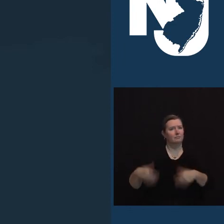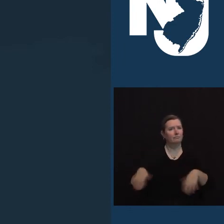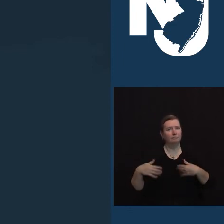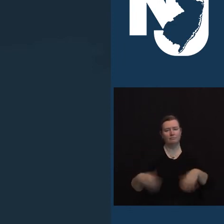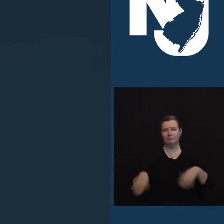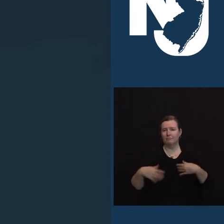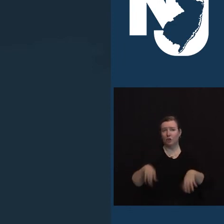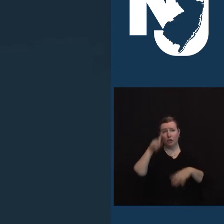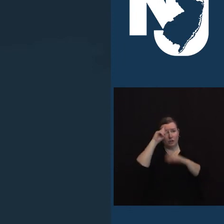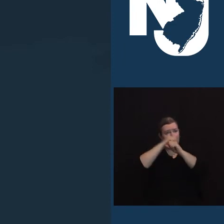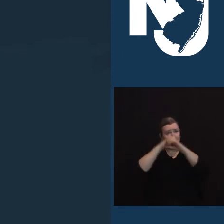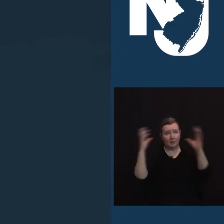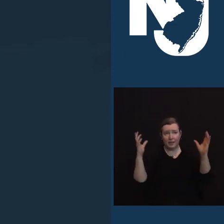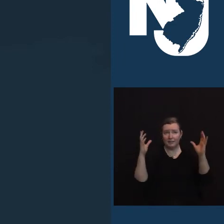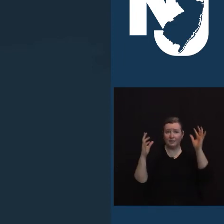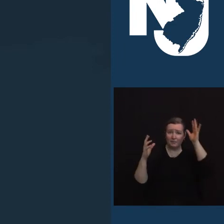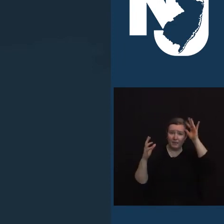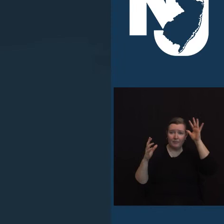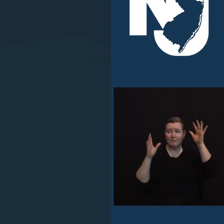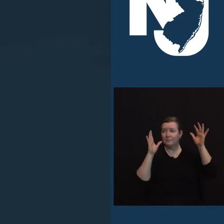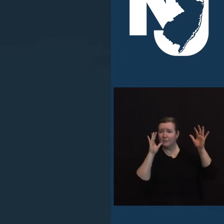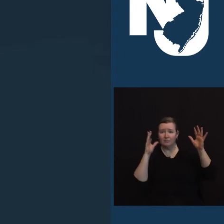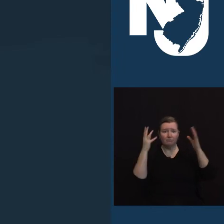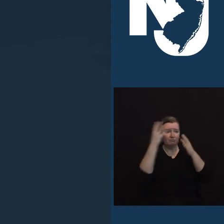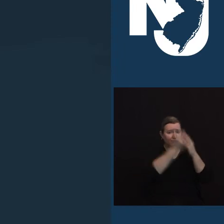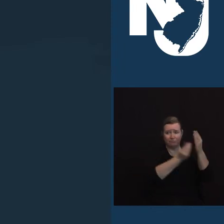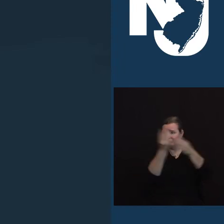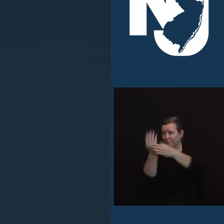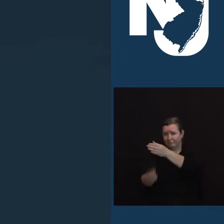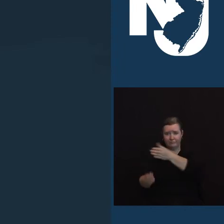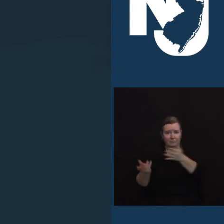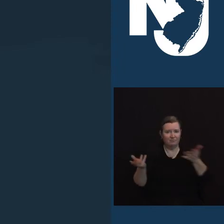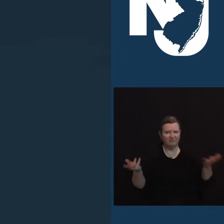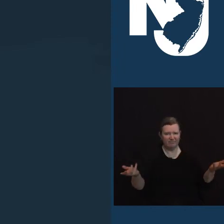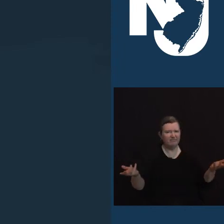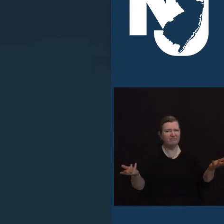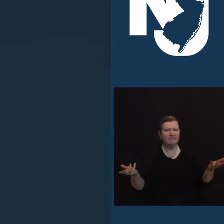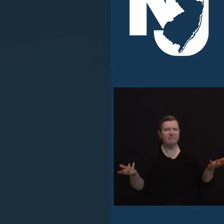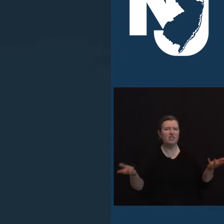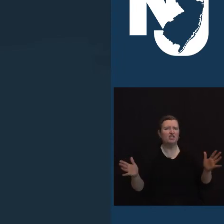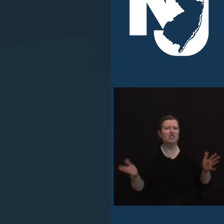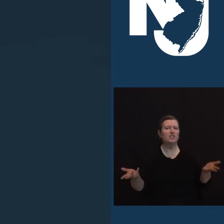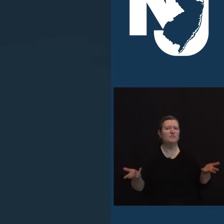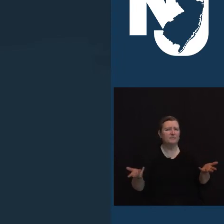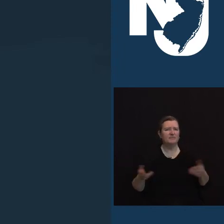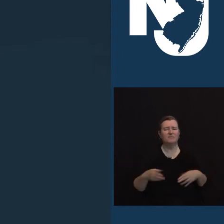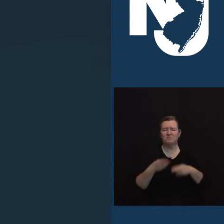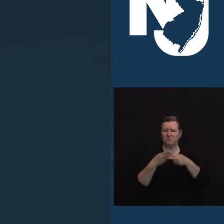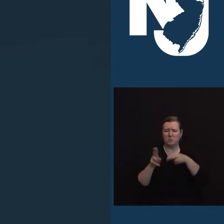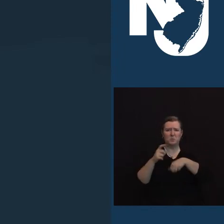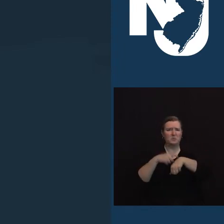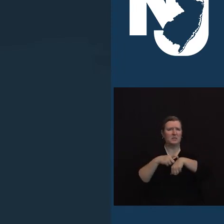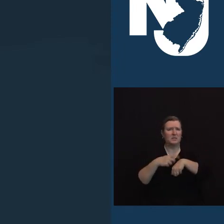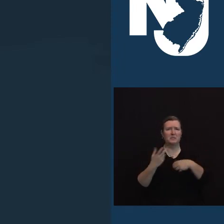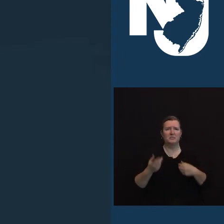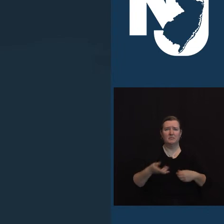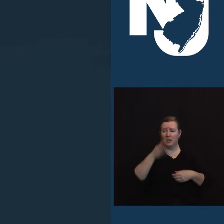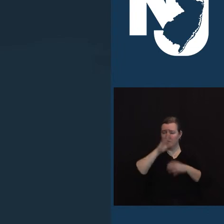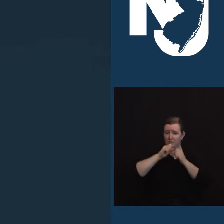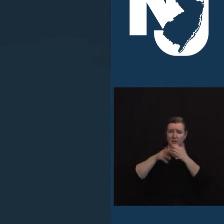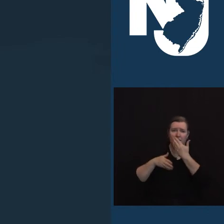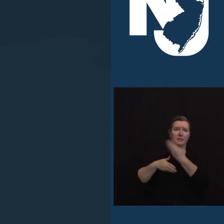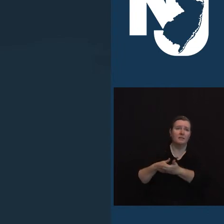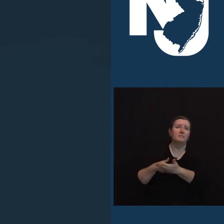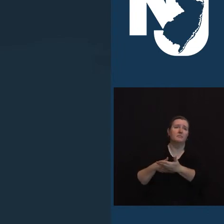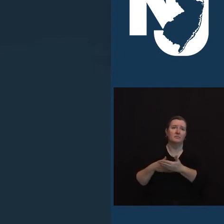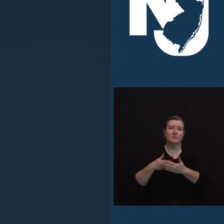and in such a short span of time. May God bless them both and continue to look after that tremendous family. And I must thank Victor and